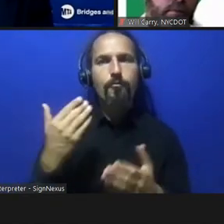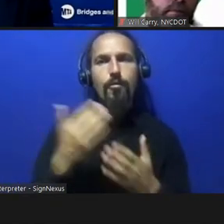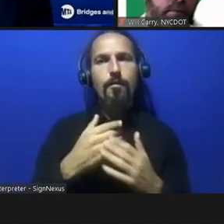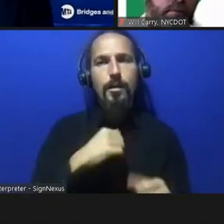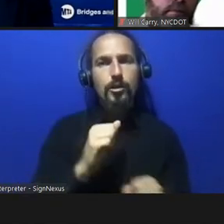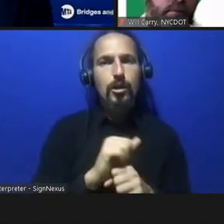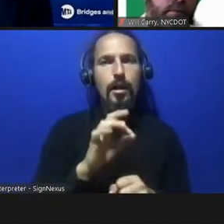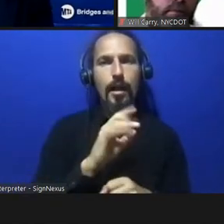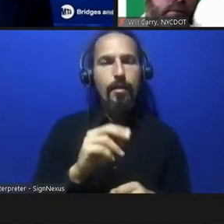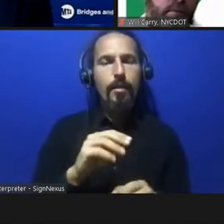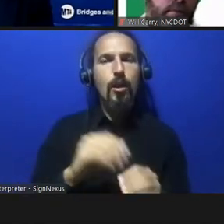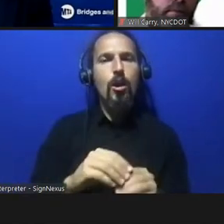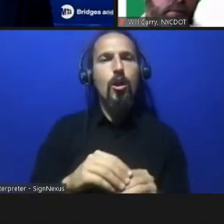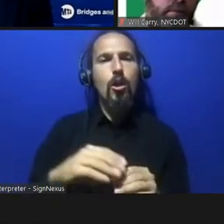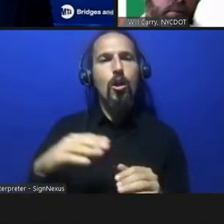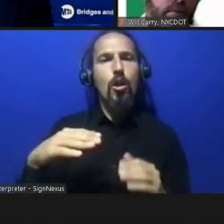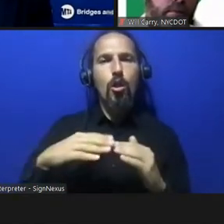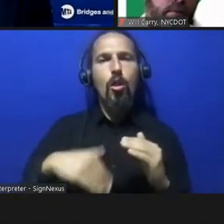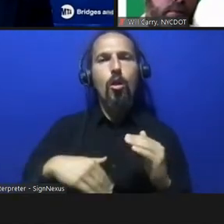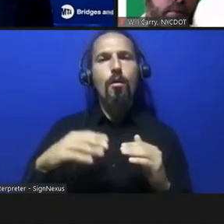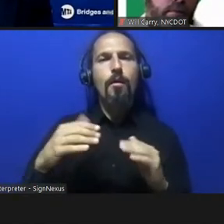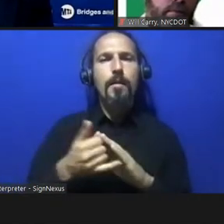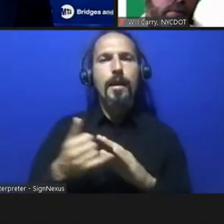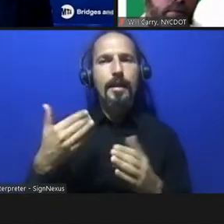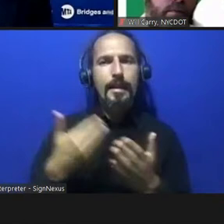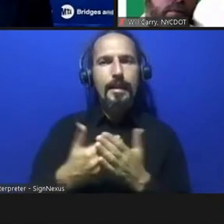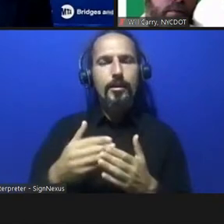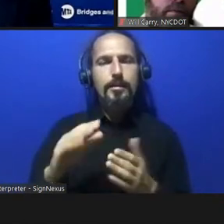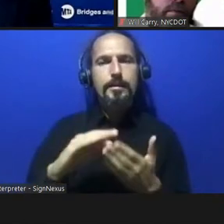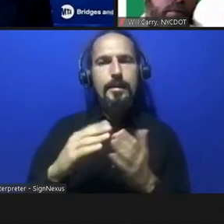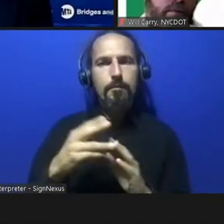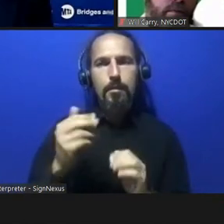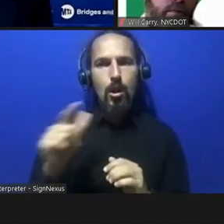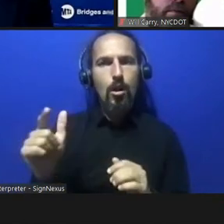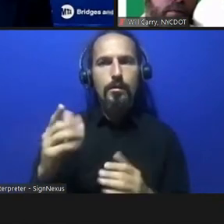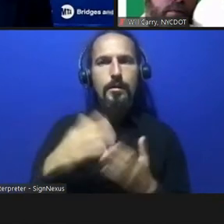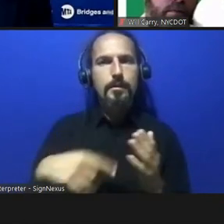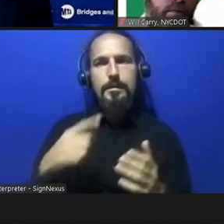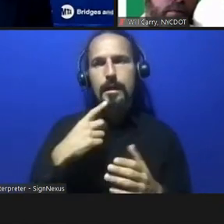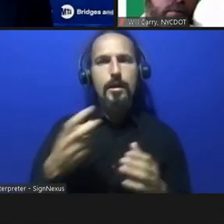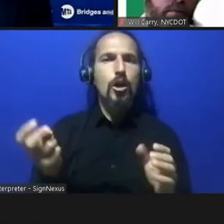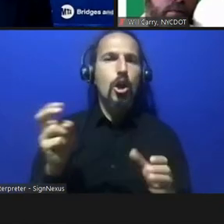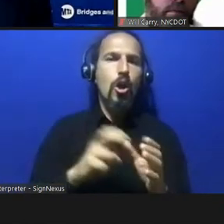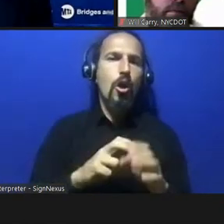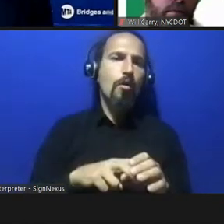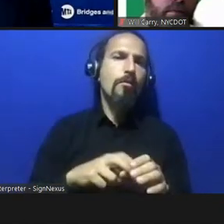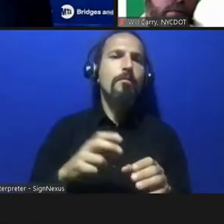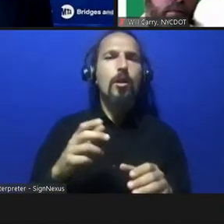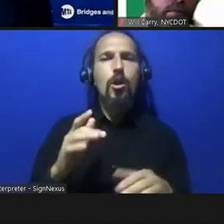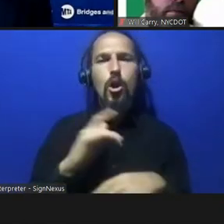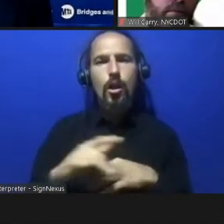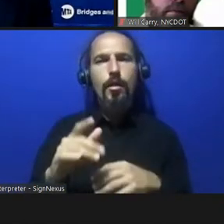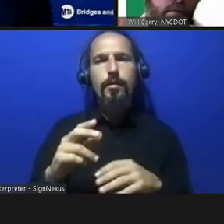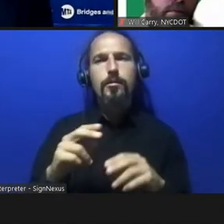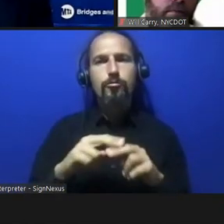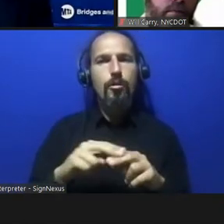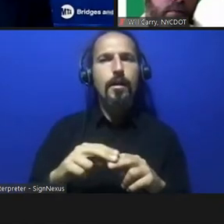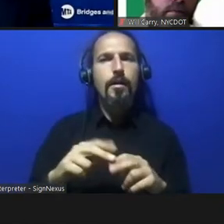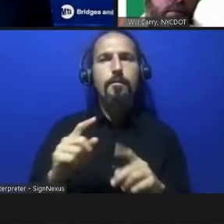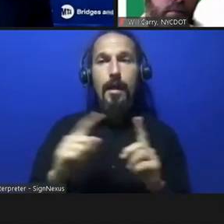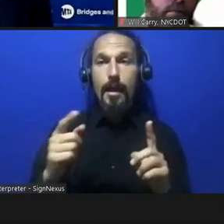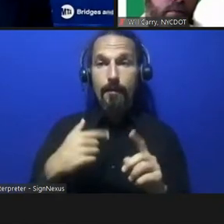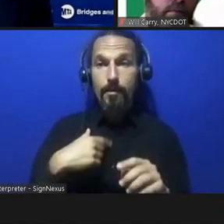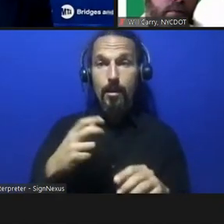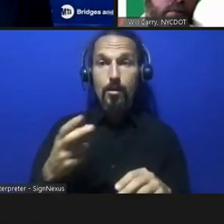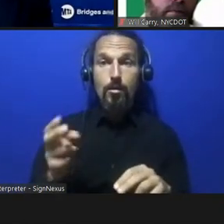8 30 in lower manhattan right by city hall you know i'm sure some will say hey get up earlier take the train whatever you know everybody has an opinion but if i took the